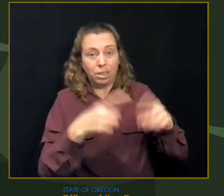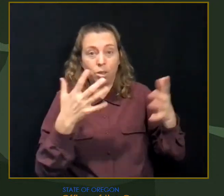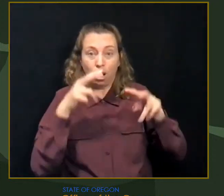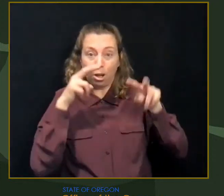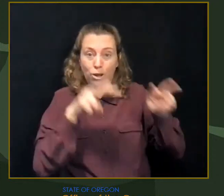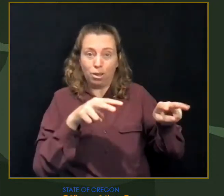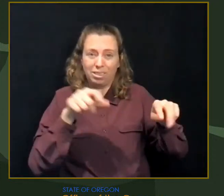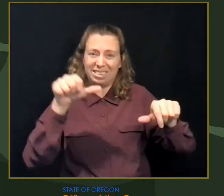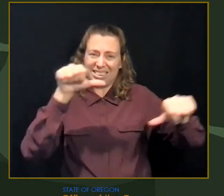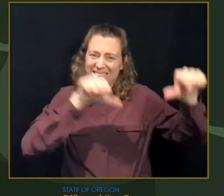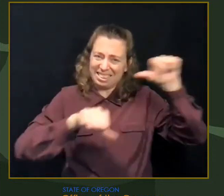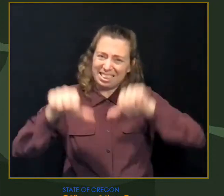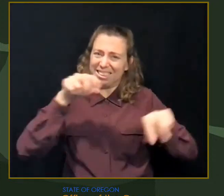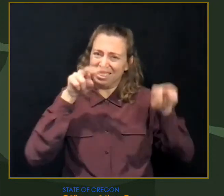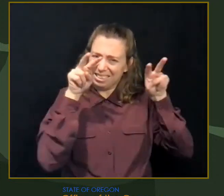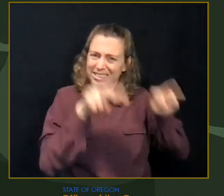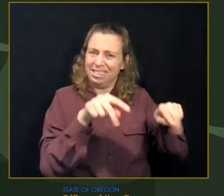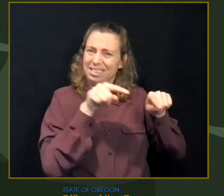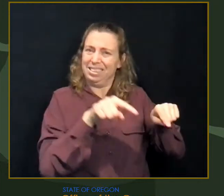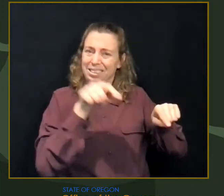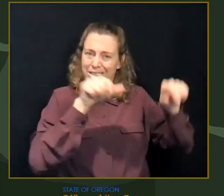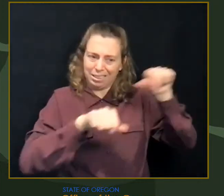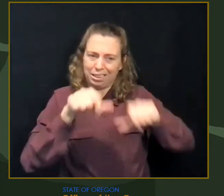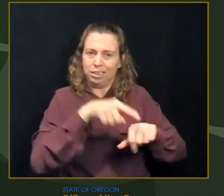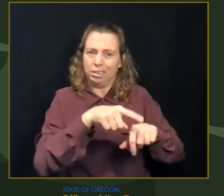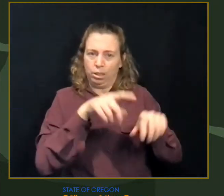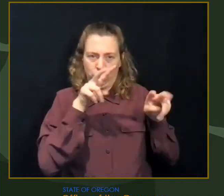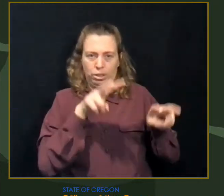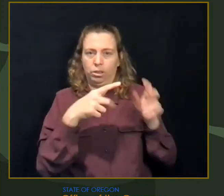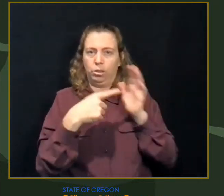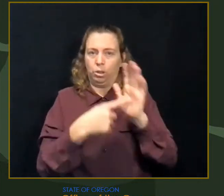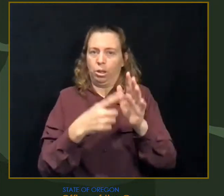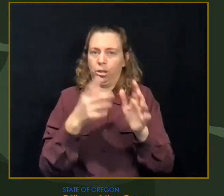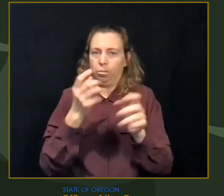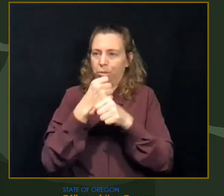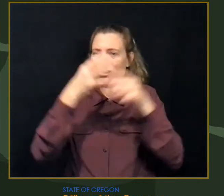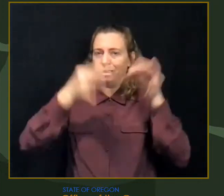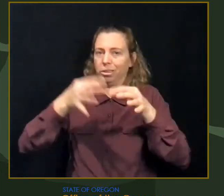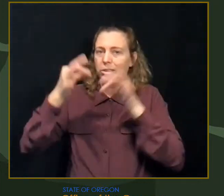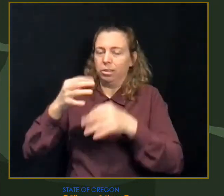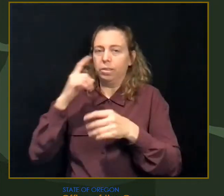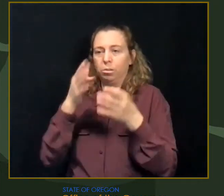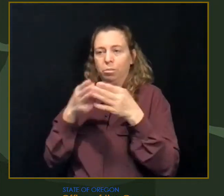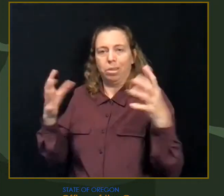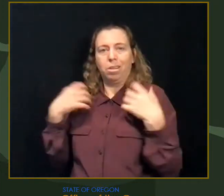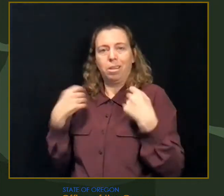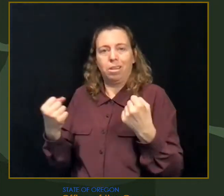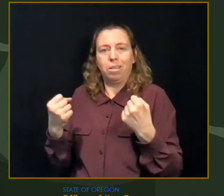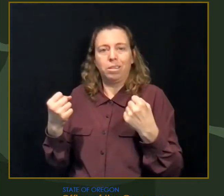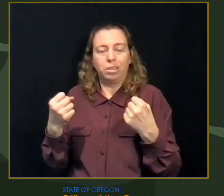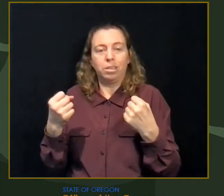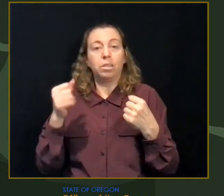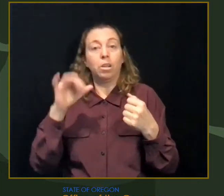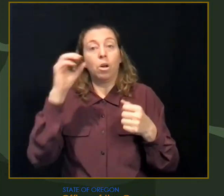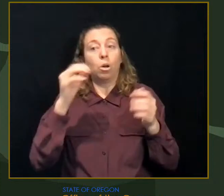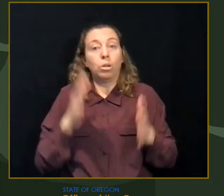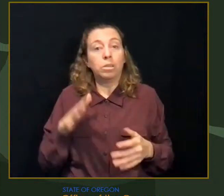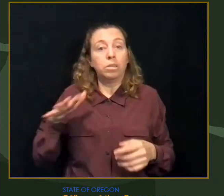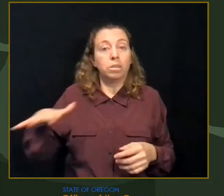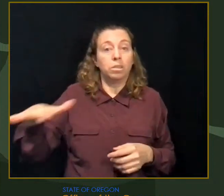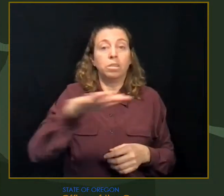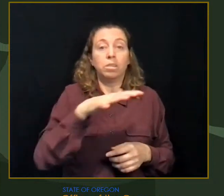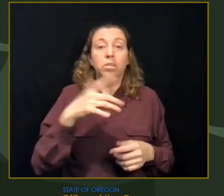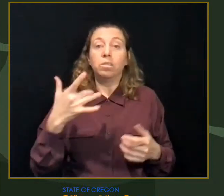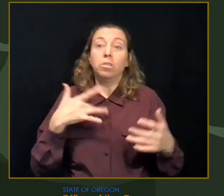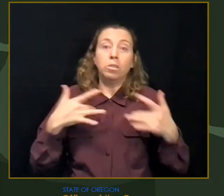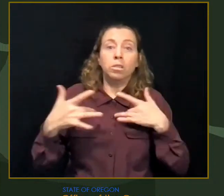public health decisions. And I would encourage Oregonians, if they have concerns or questions, to reach out